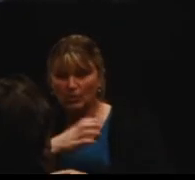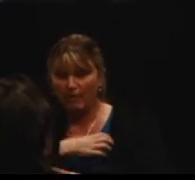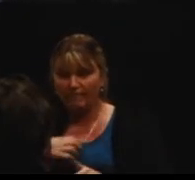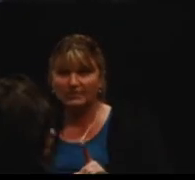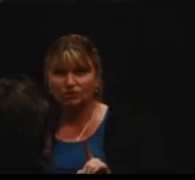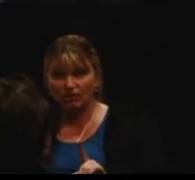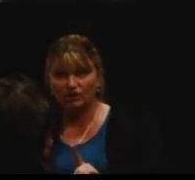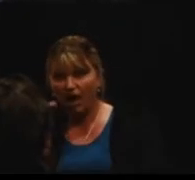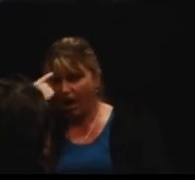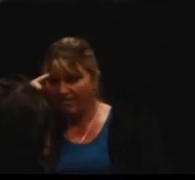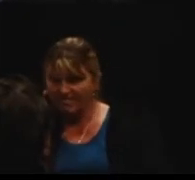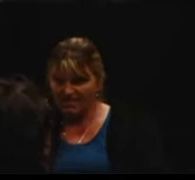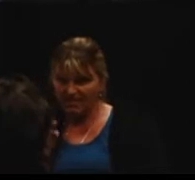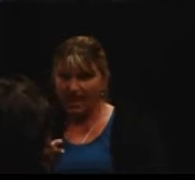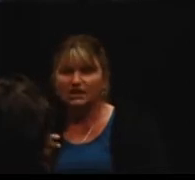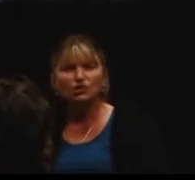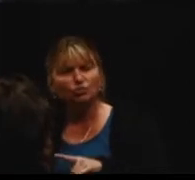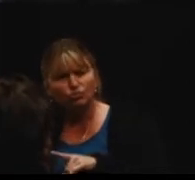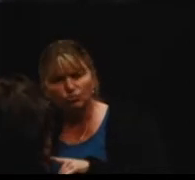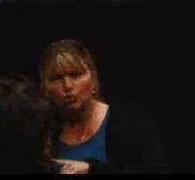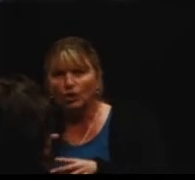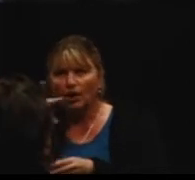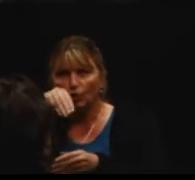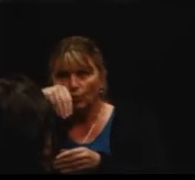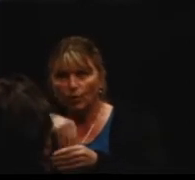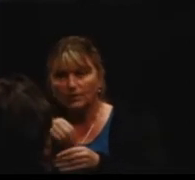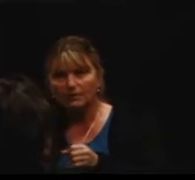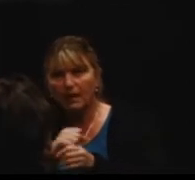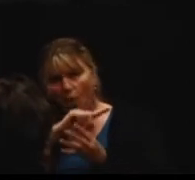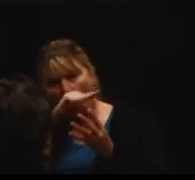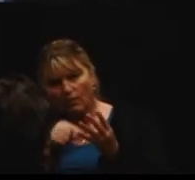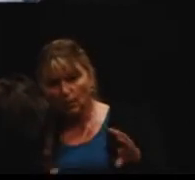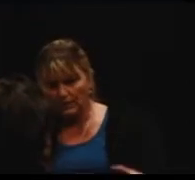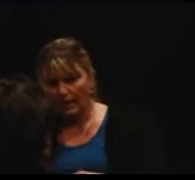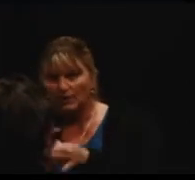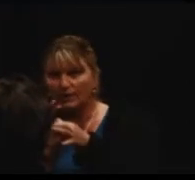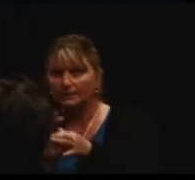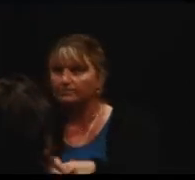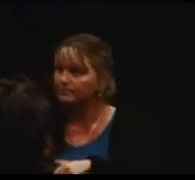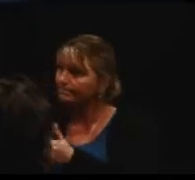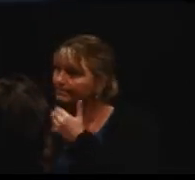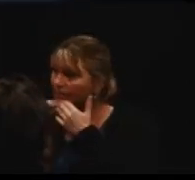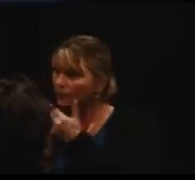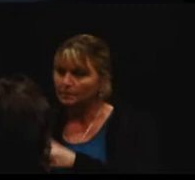is an absolutely crucial ingredient in making all of those things come together. Thank you.